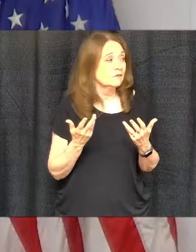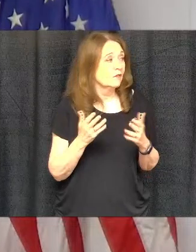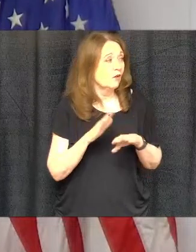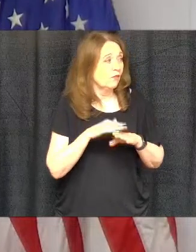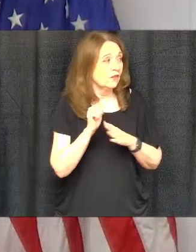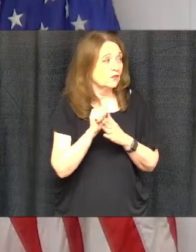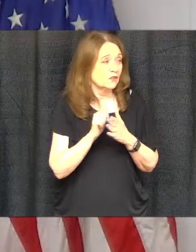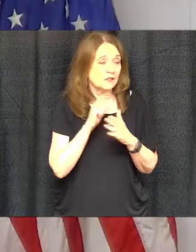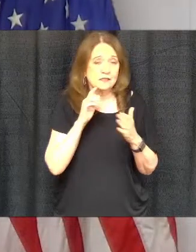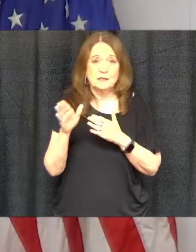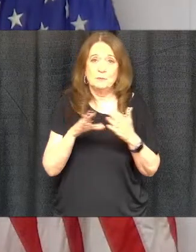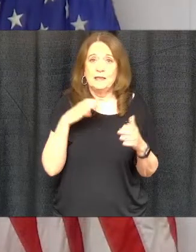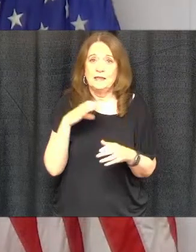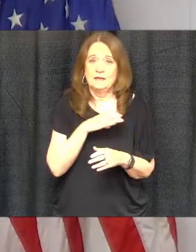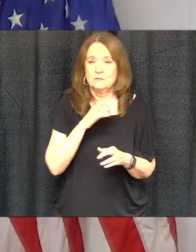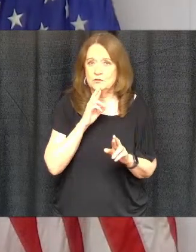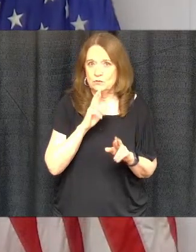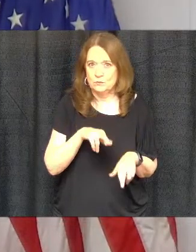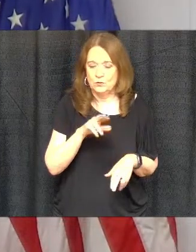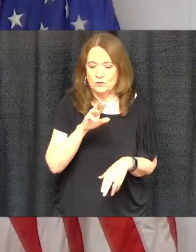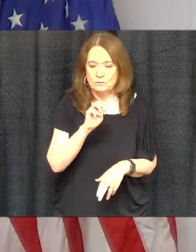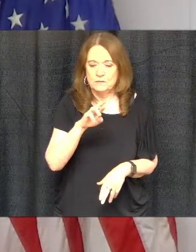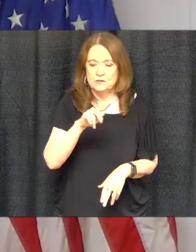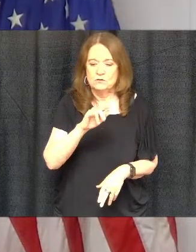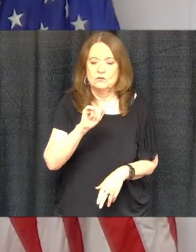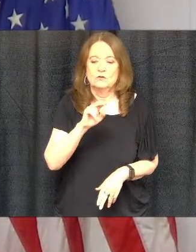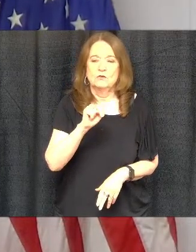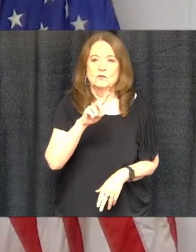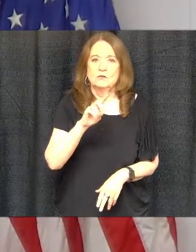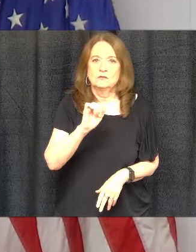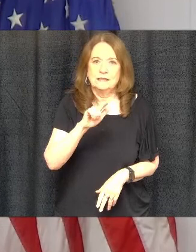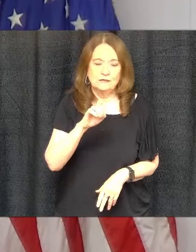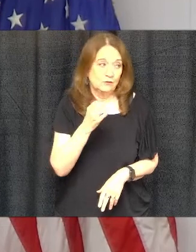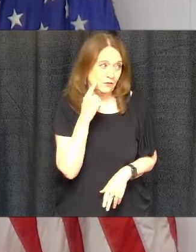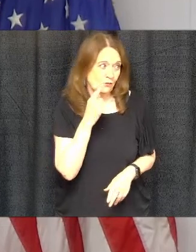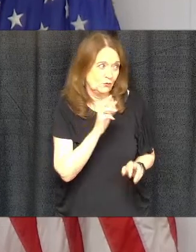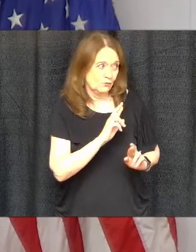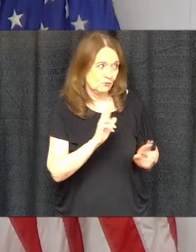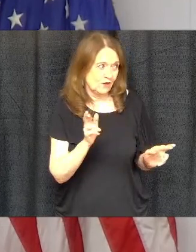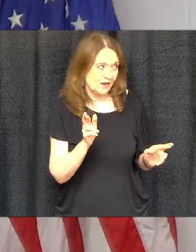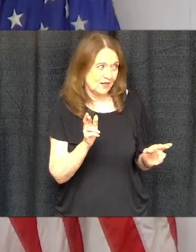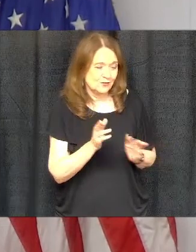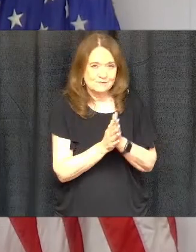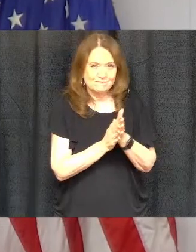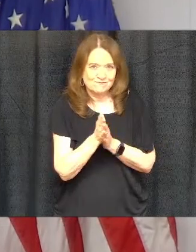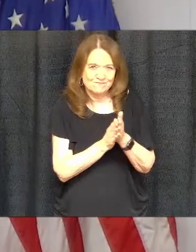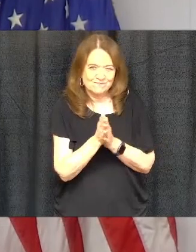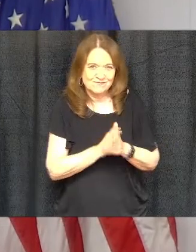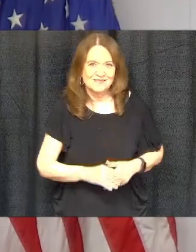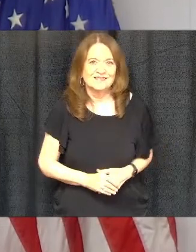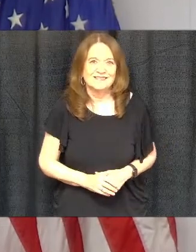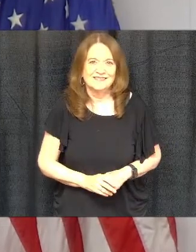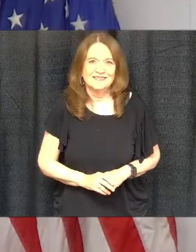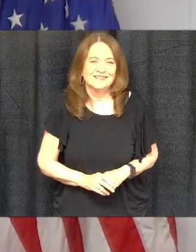Agenda is the Planning Commission report. Mr. Tyndall, I know you're ready, just itching to get to us.